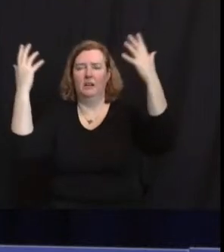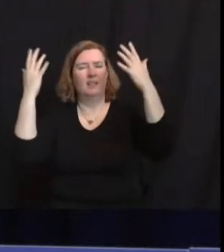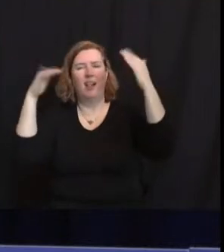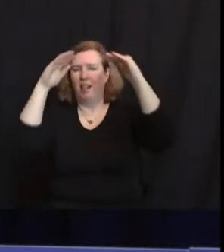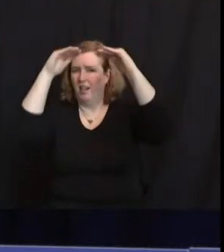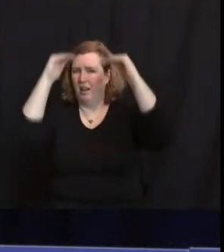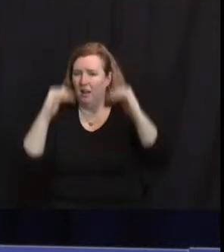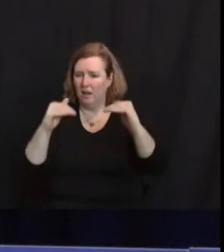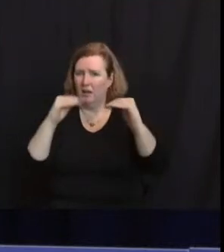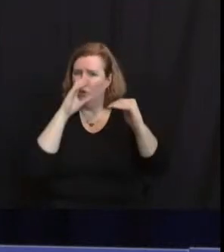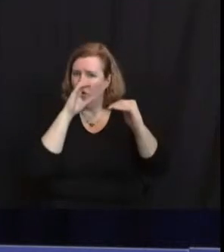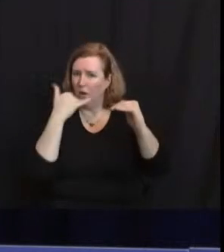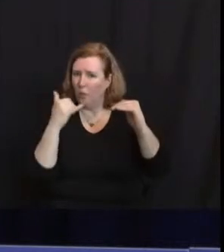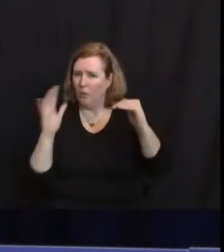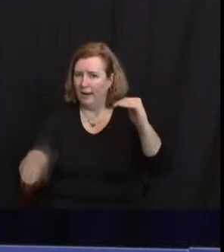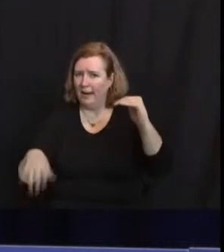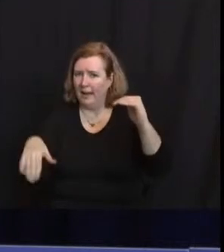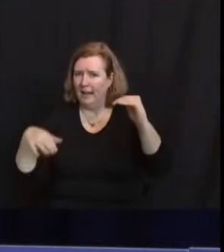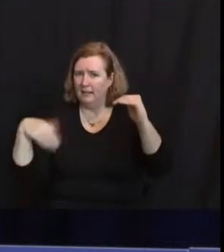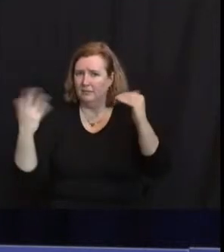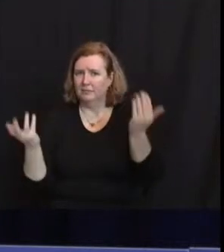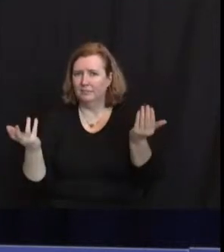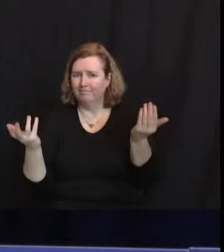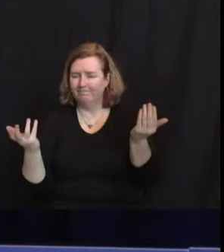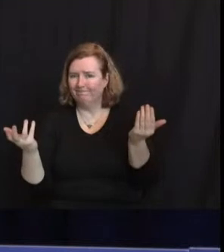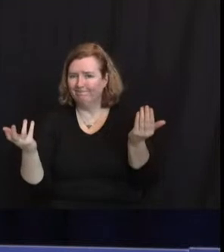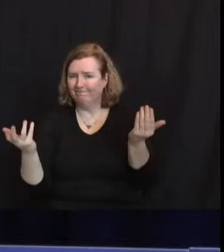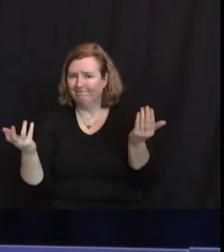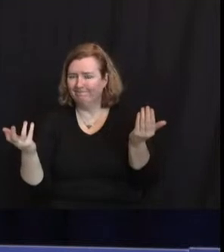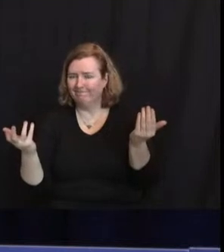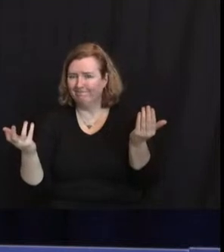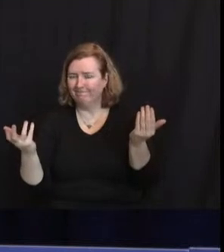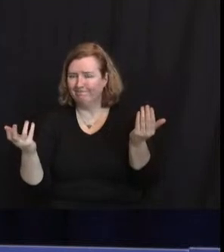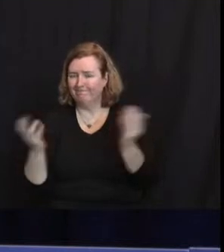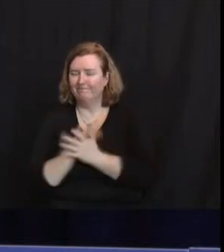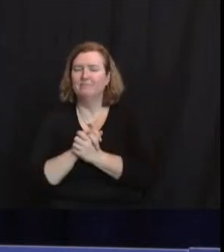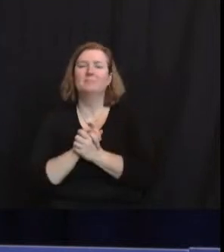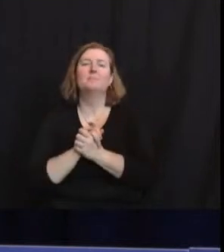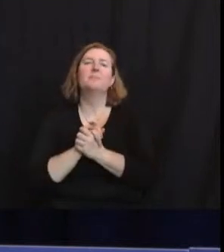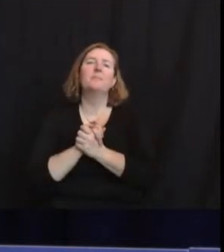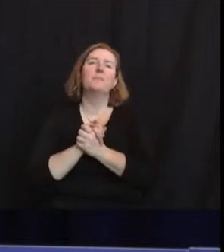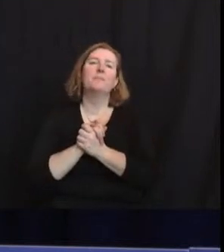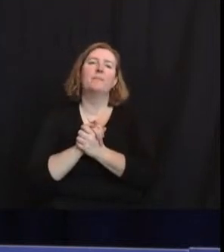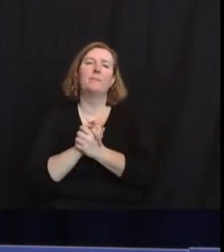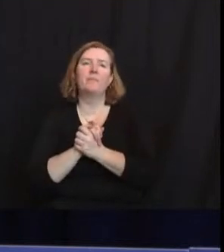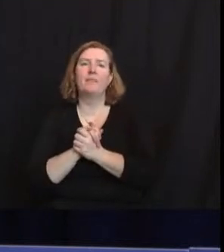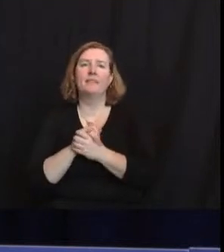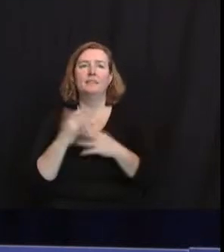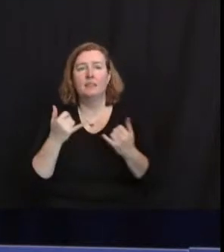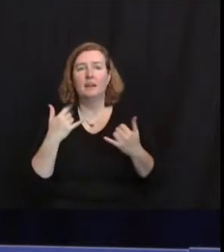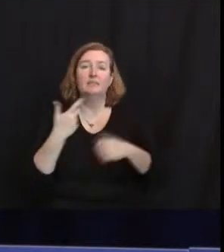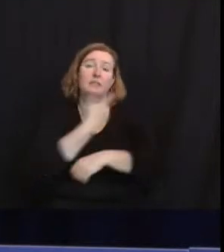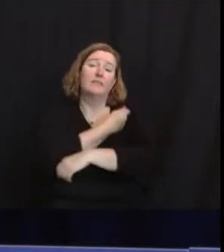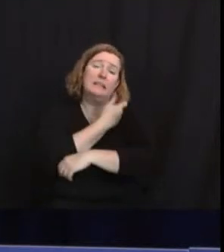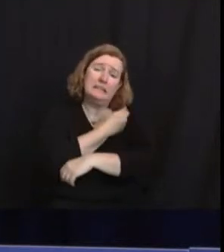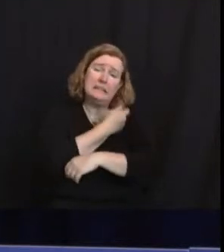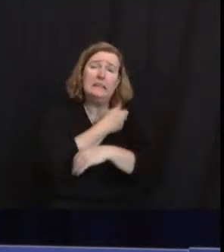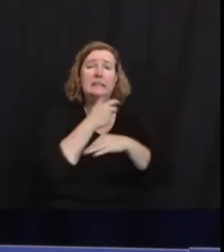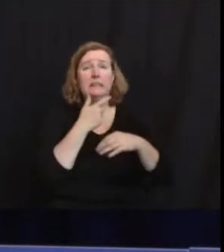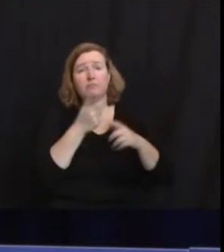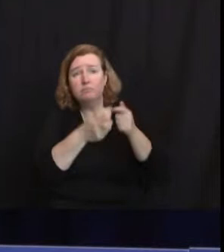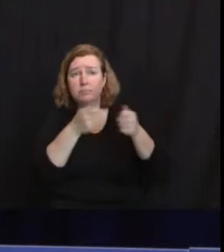in our state. Throughout the COVID-19 response, and now as we carry out our vaccination effort, New Jersey has